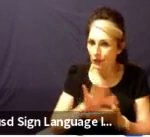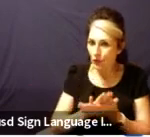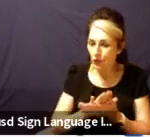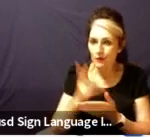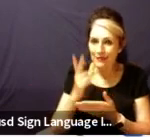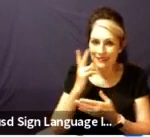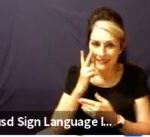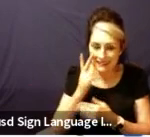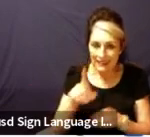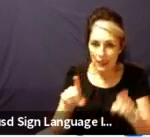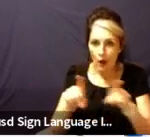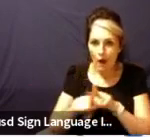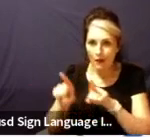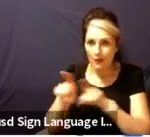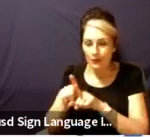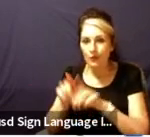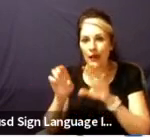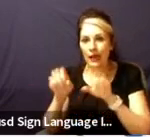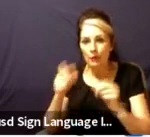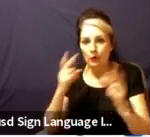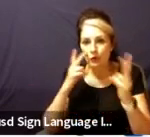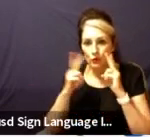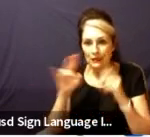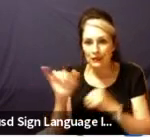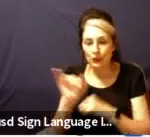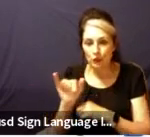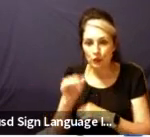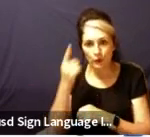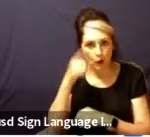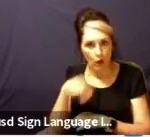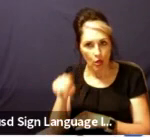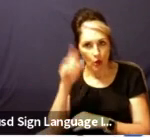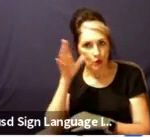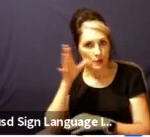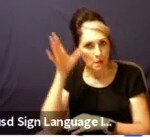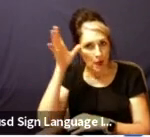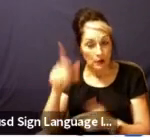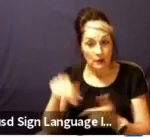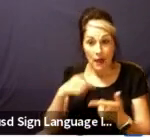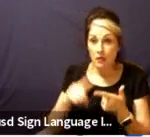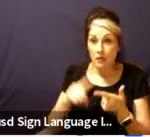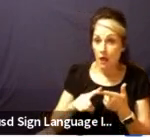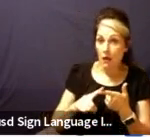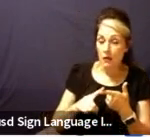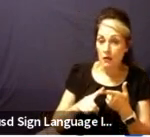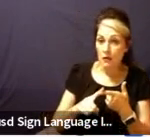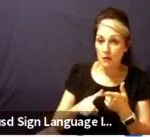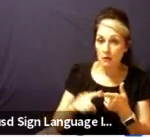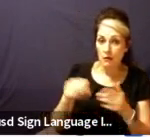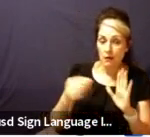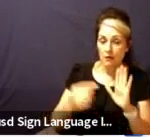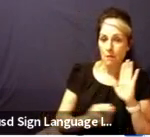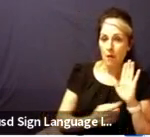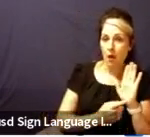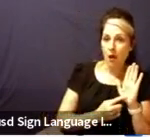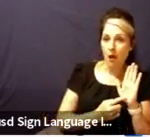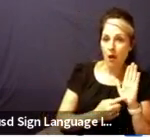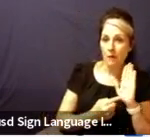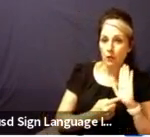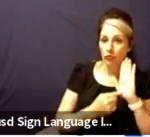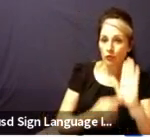students also are able to see for those parents. And then at the bottom here, it shows